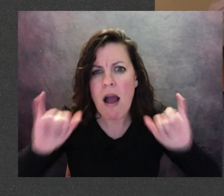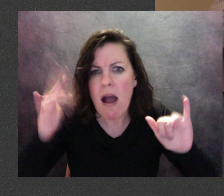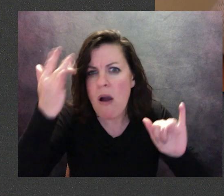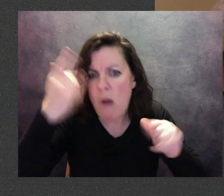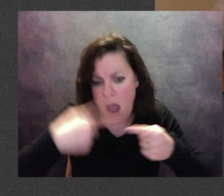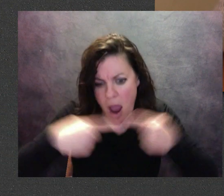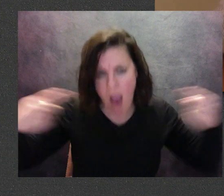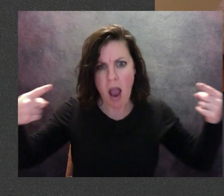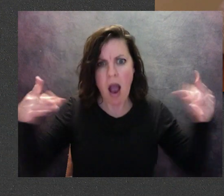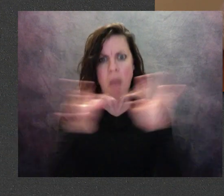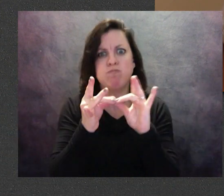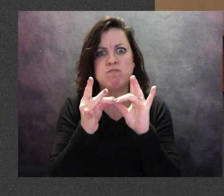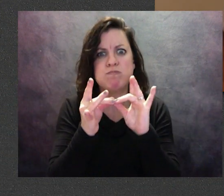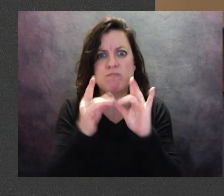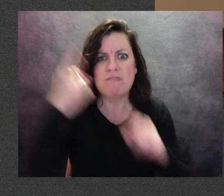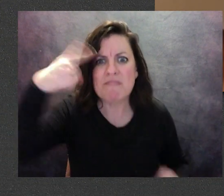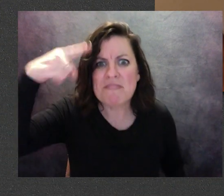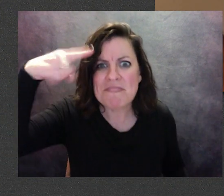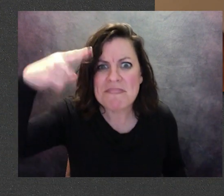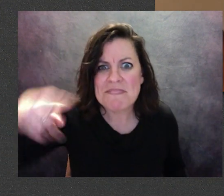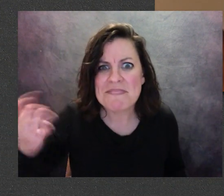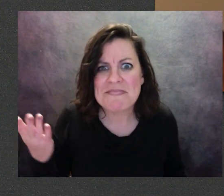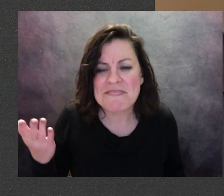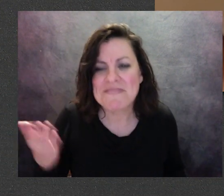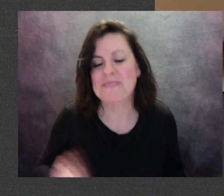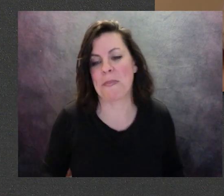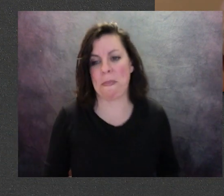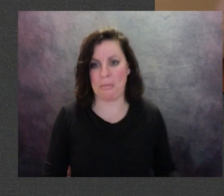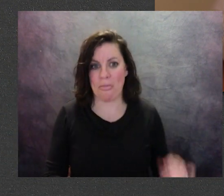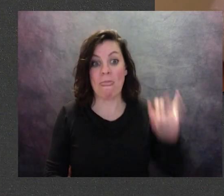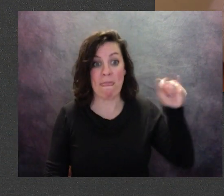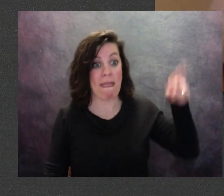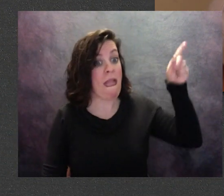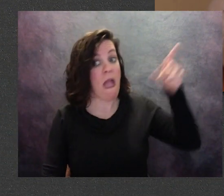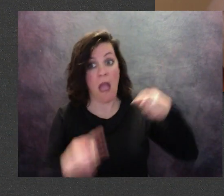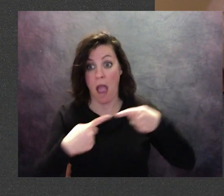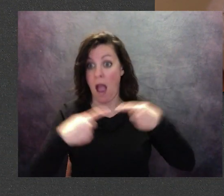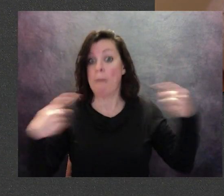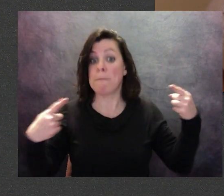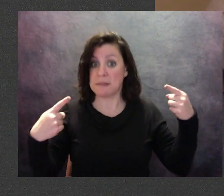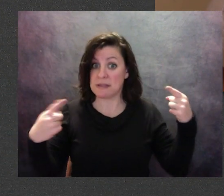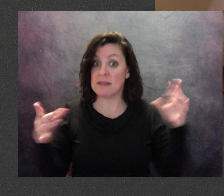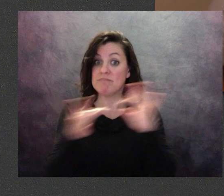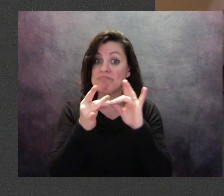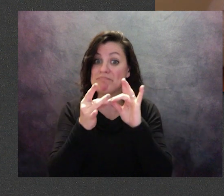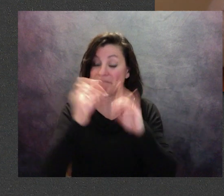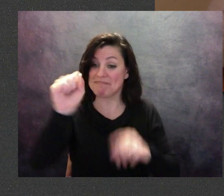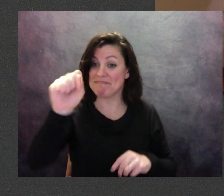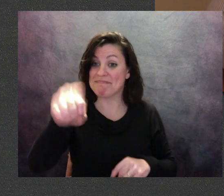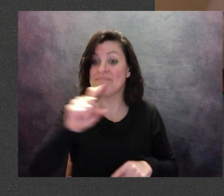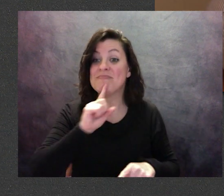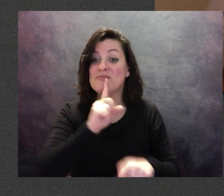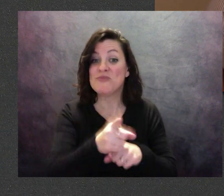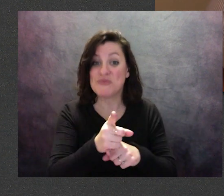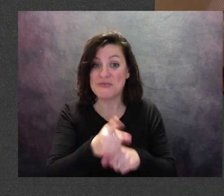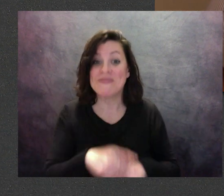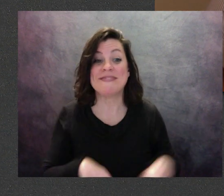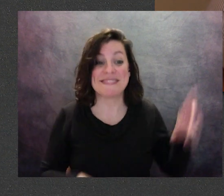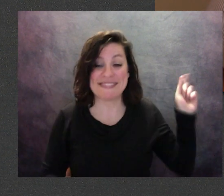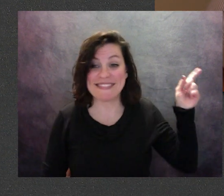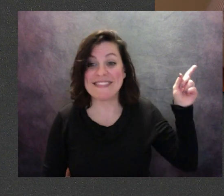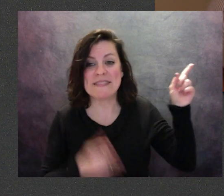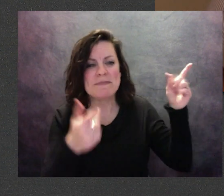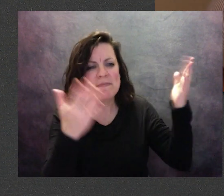opposites attract. There they are, the opposites attract. Let's see what else there is to find